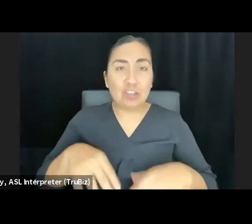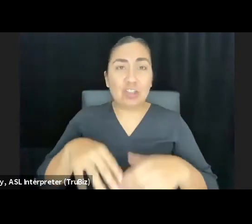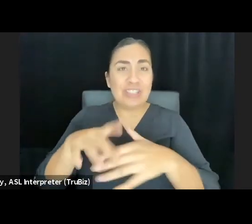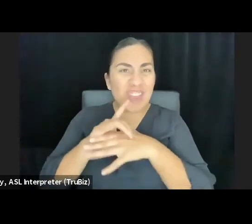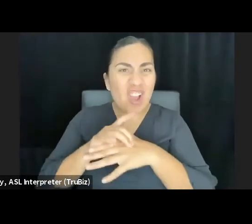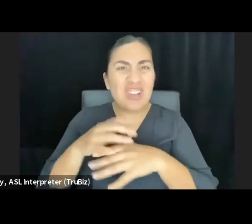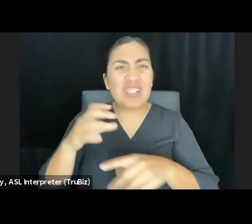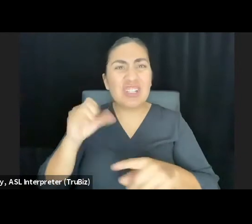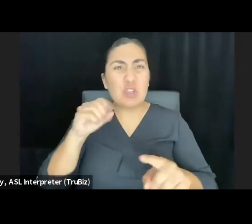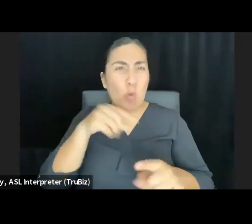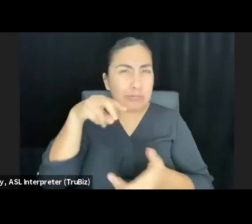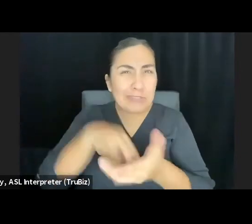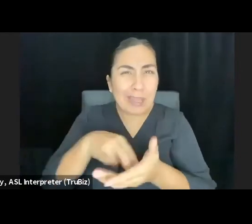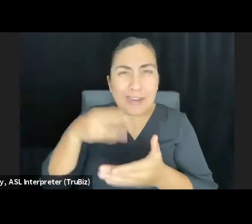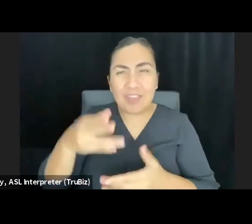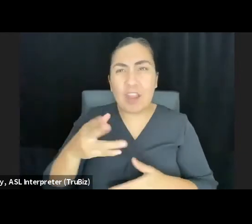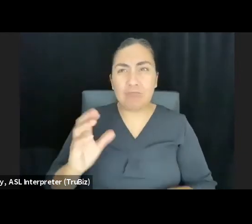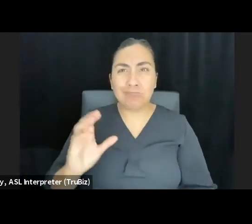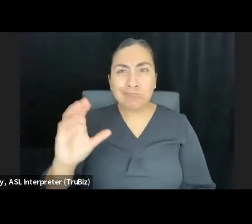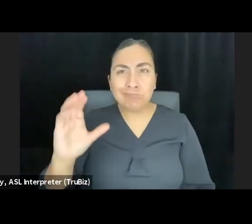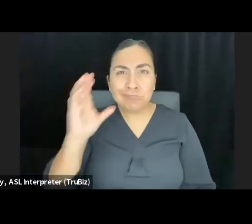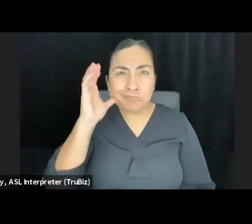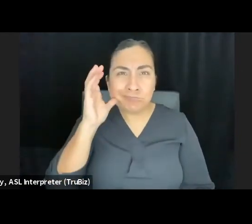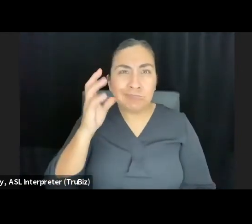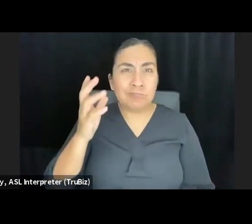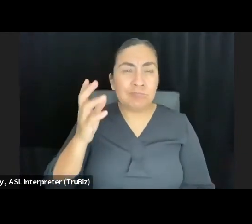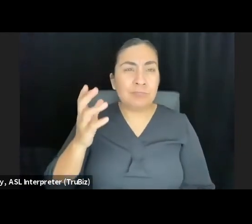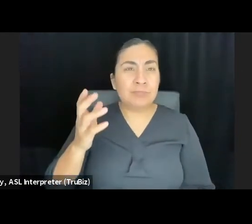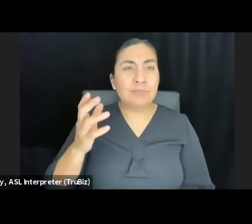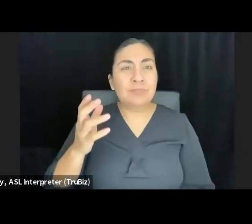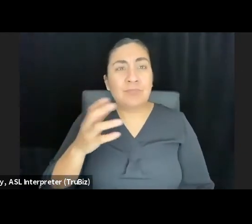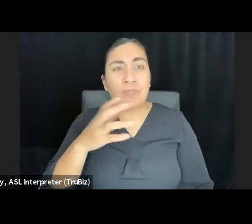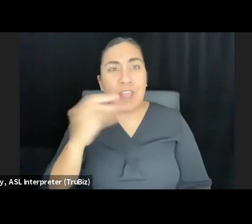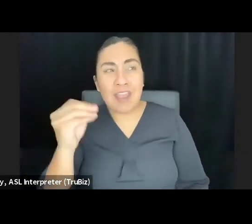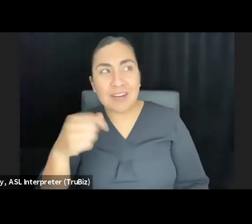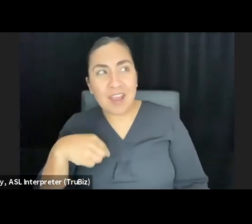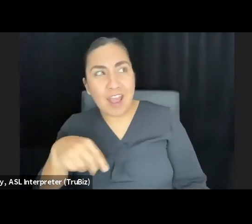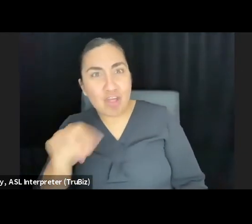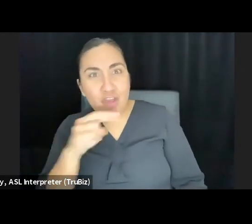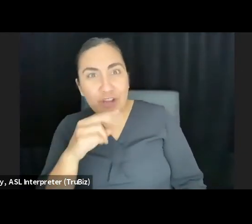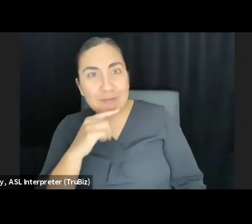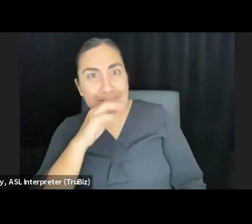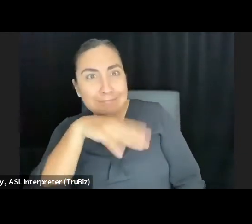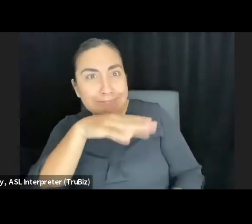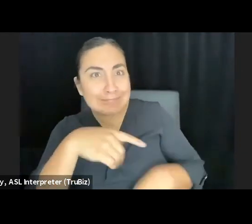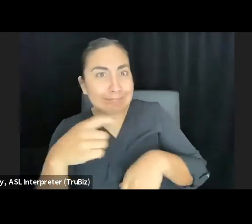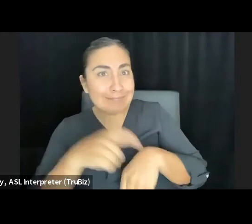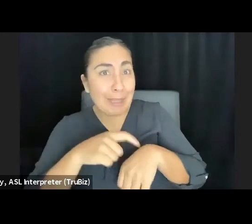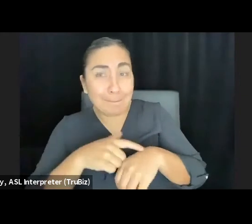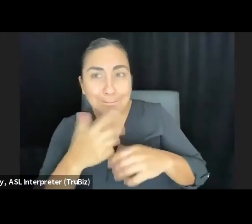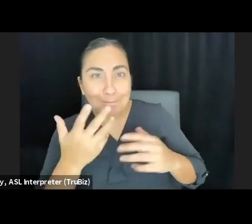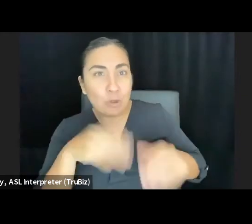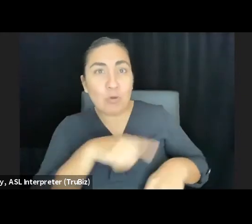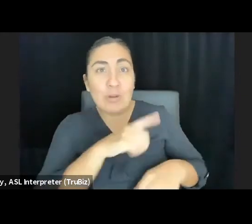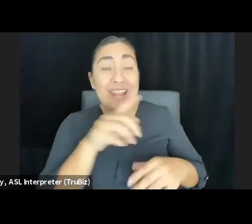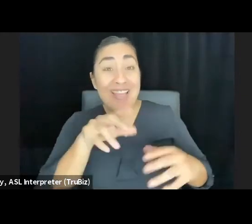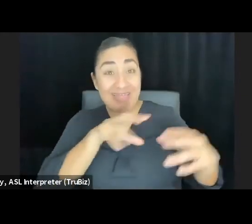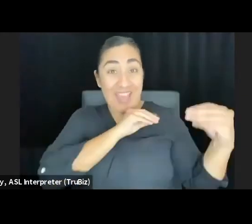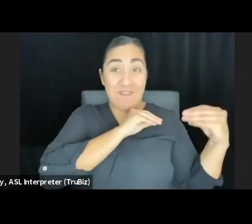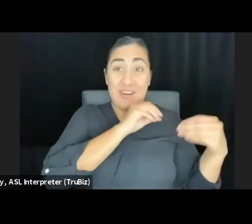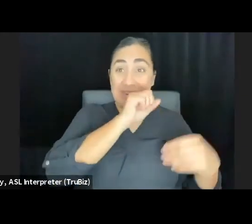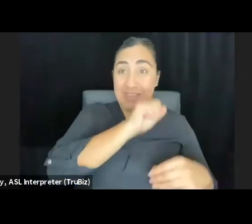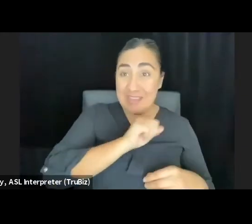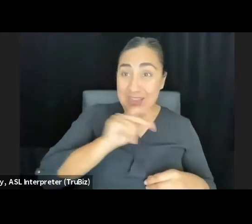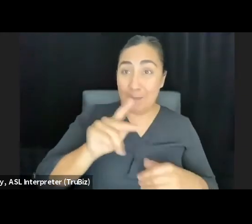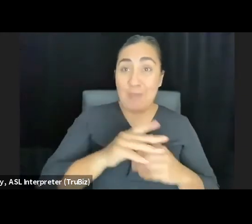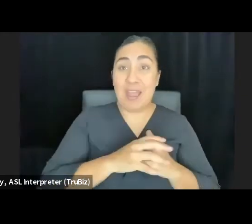and listening. And then I looked at him and kind of like, time. So he left and he came back and he said, you know, I was